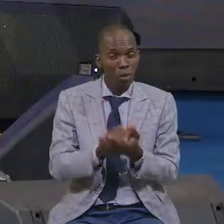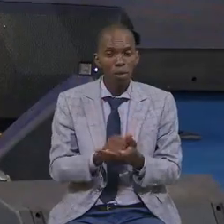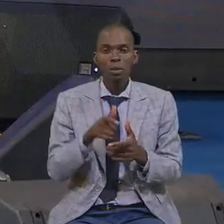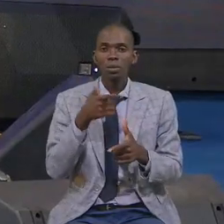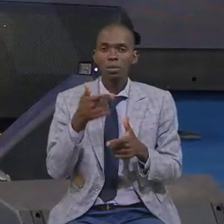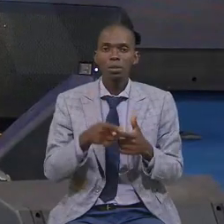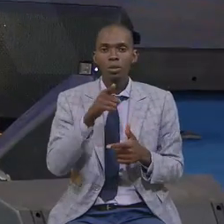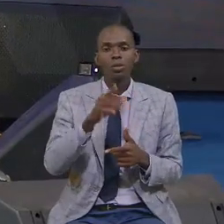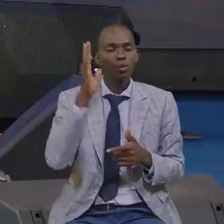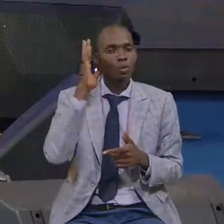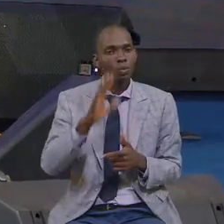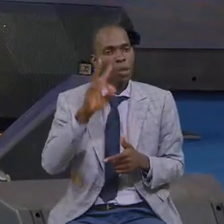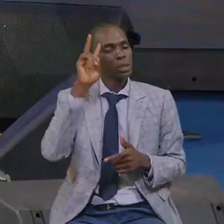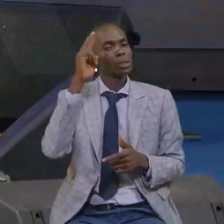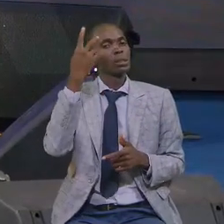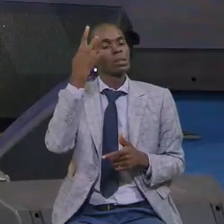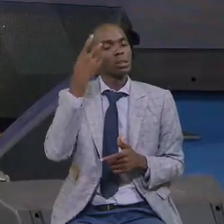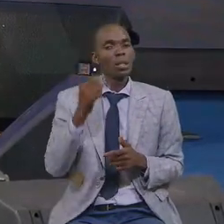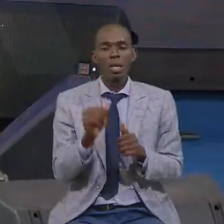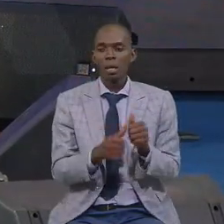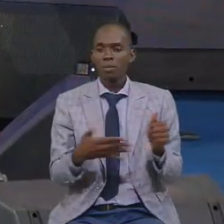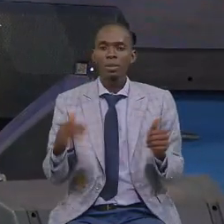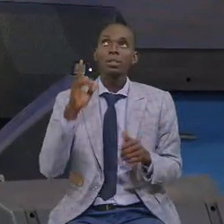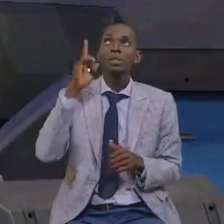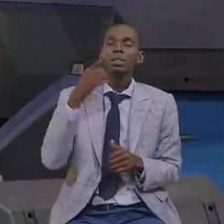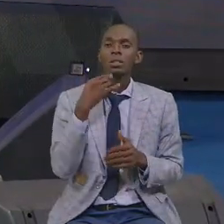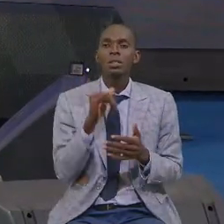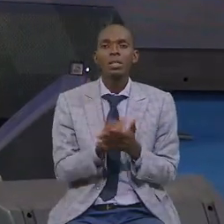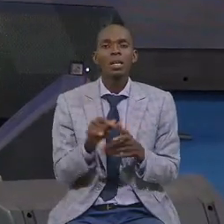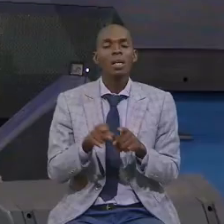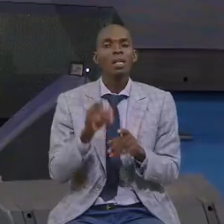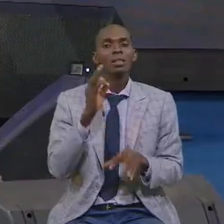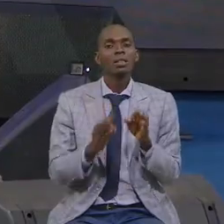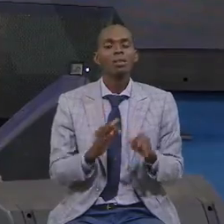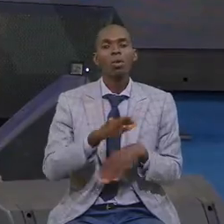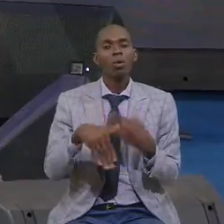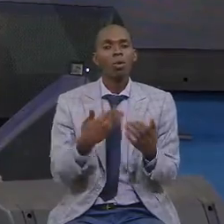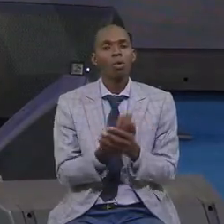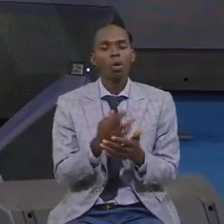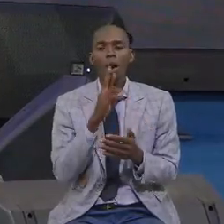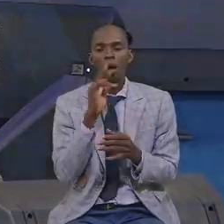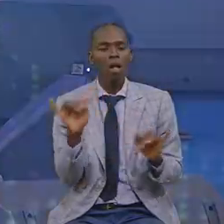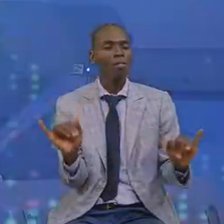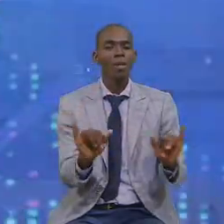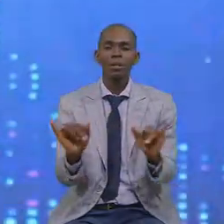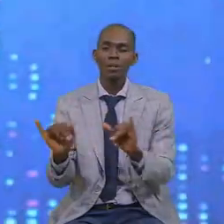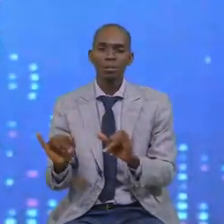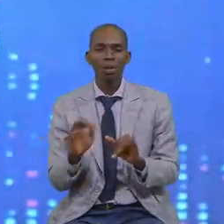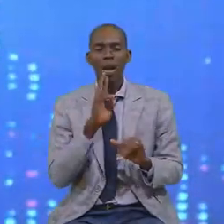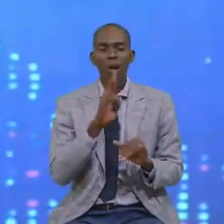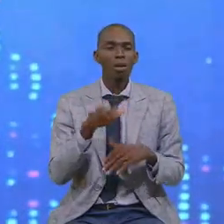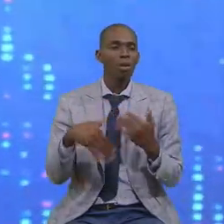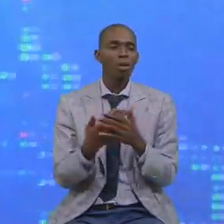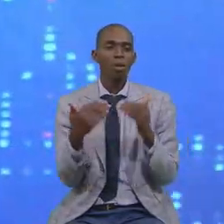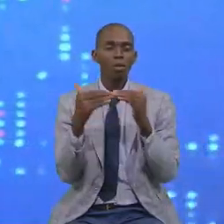take everything that is said as if they are all the same, all equal. But you must